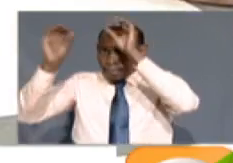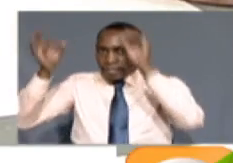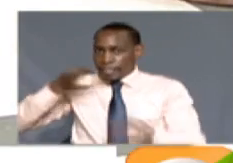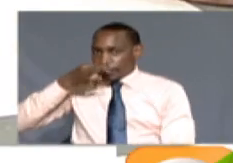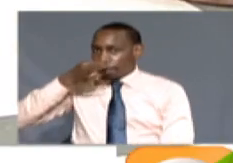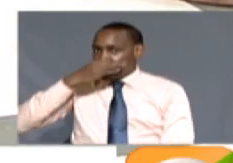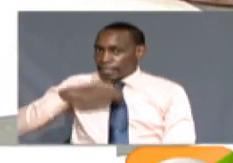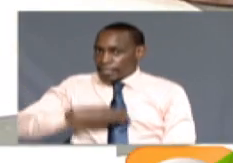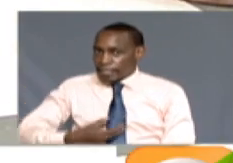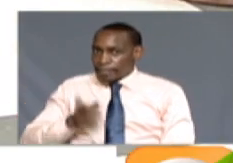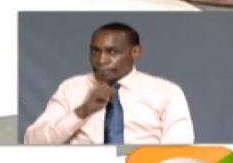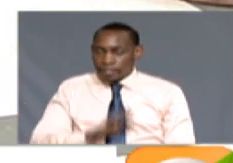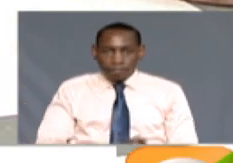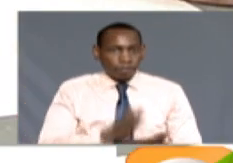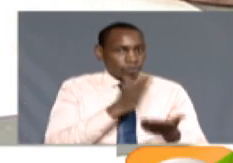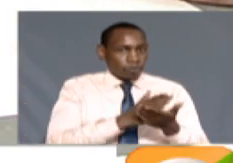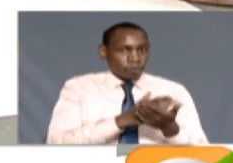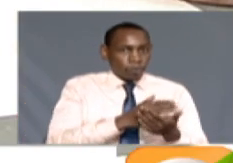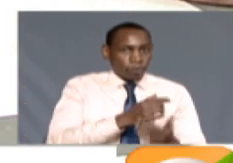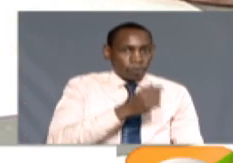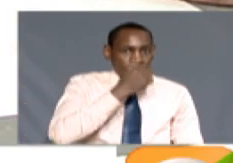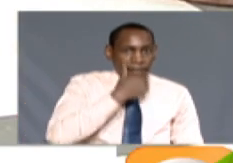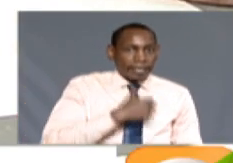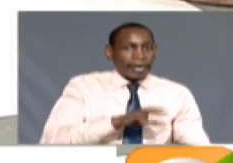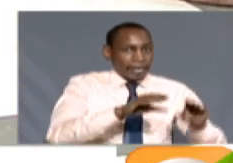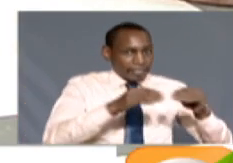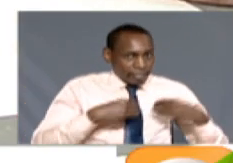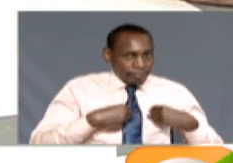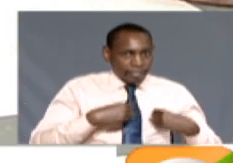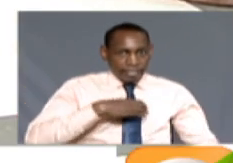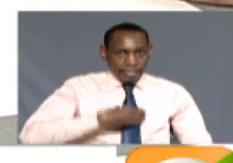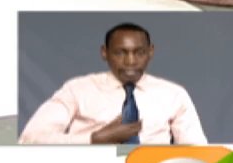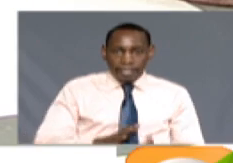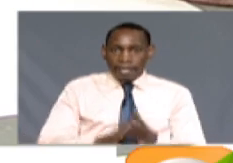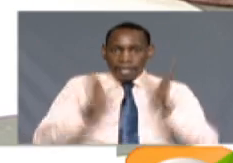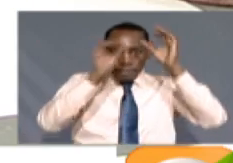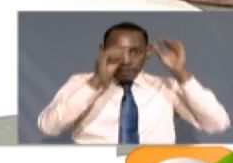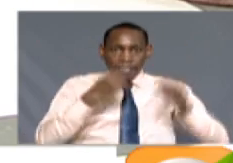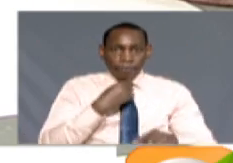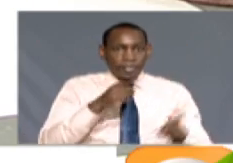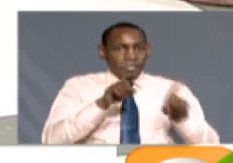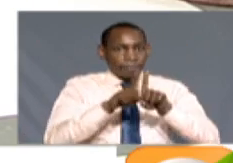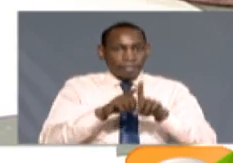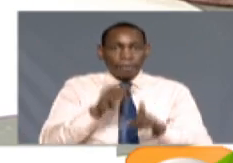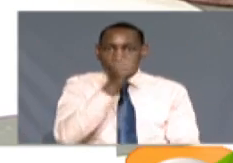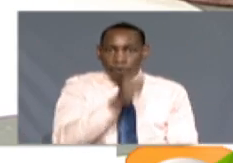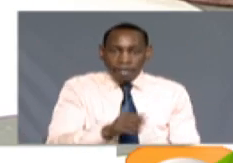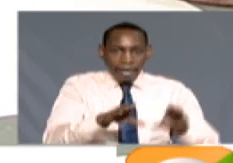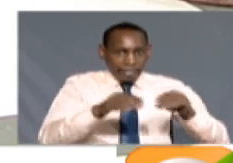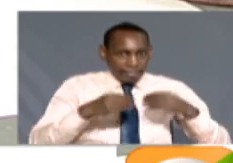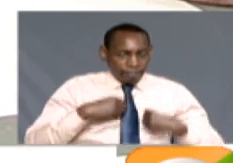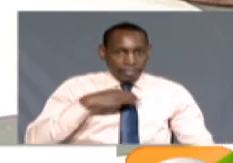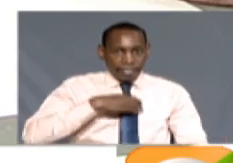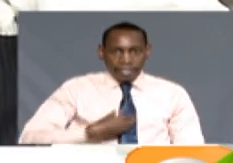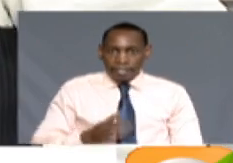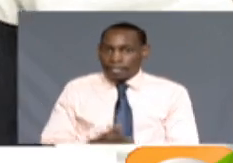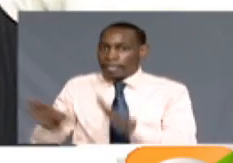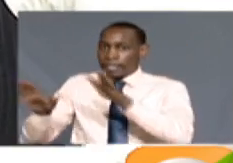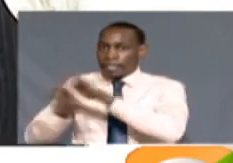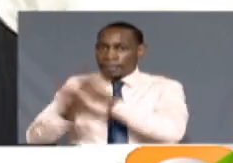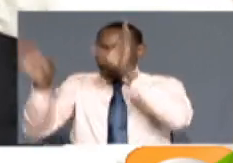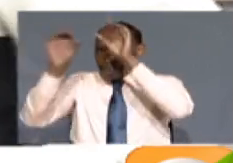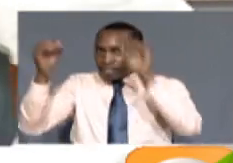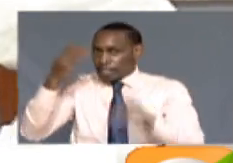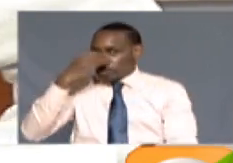retired. Yeah, because of the age, he accepted his retirement. Oh. President Moi, because of the age, he accepted his retirement. Yeah. Okay. Deputy President William